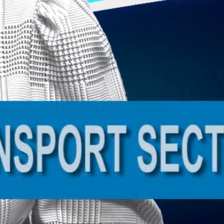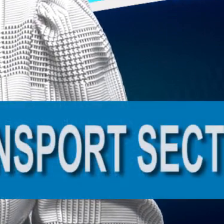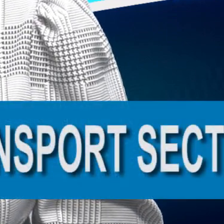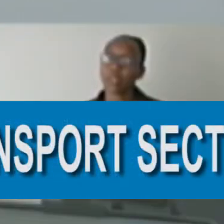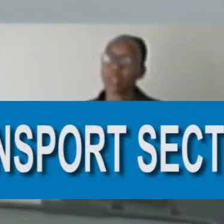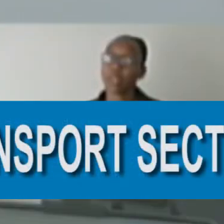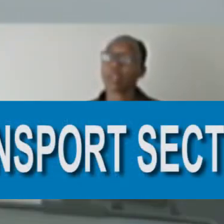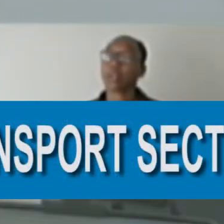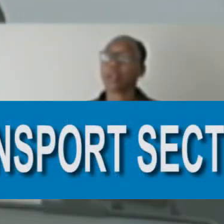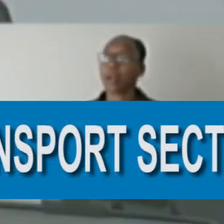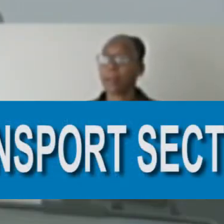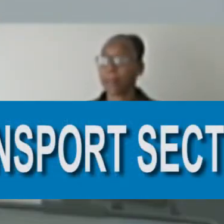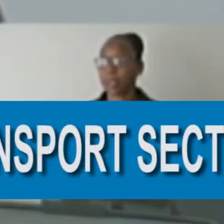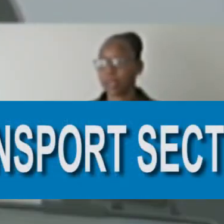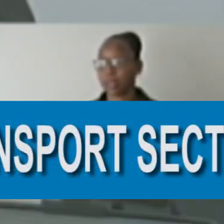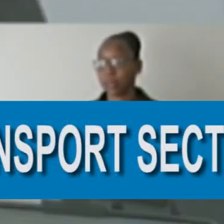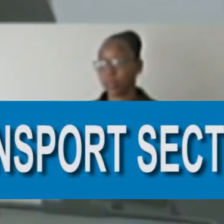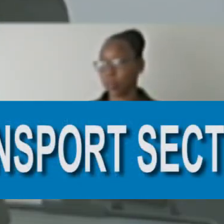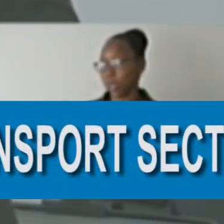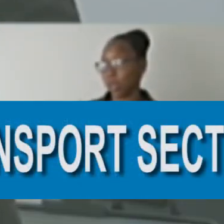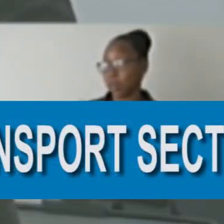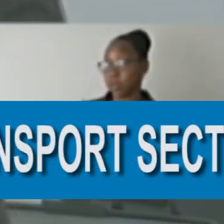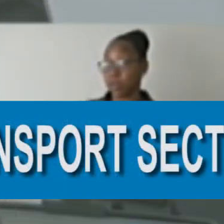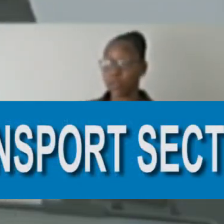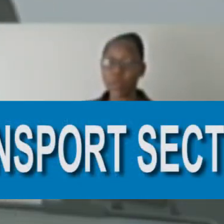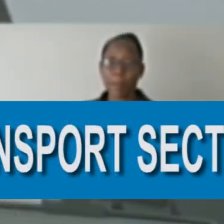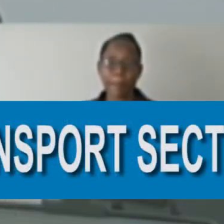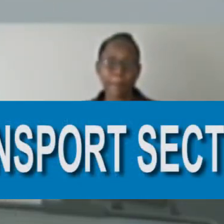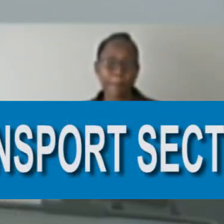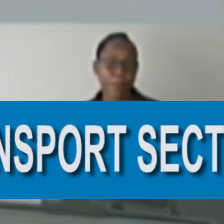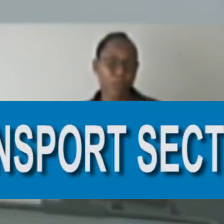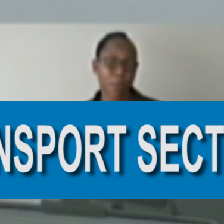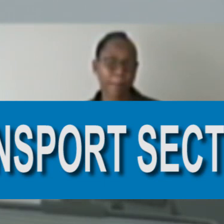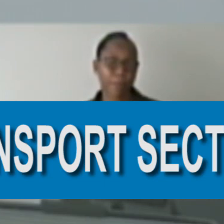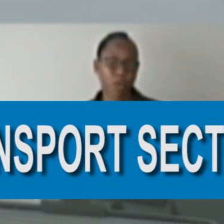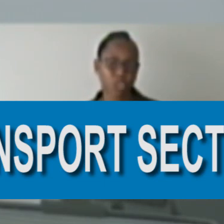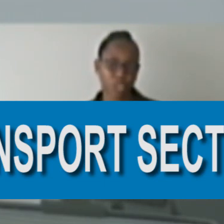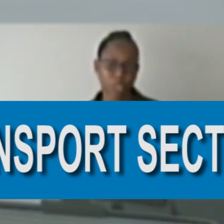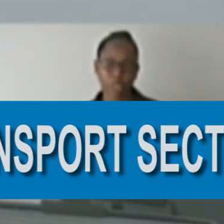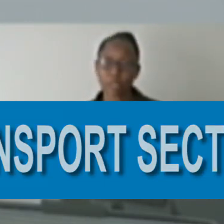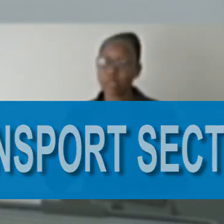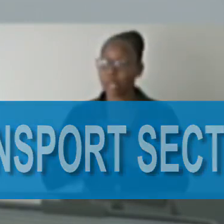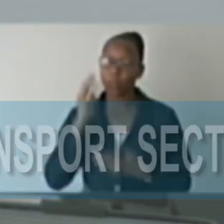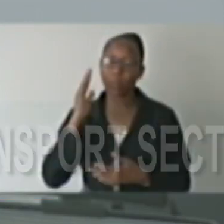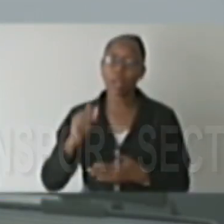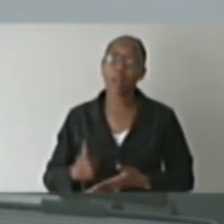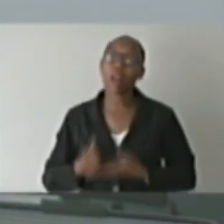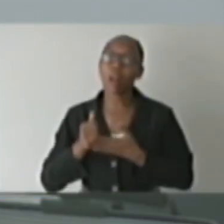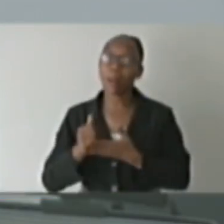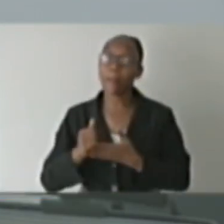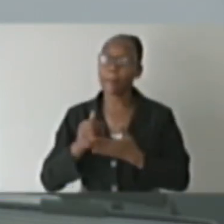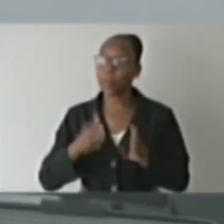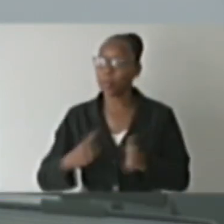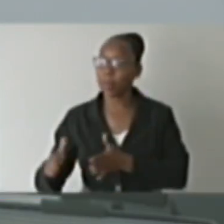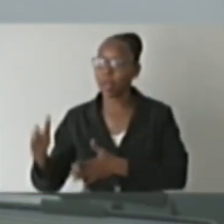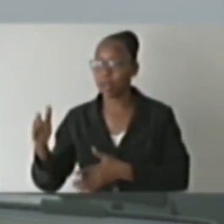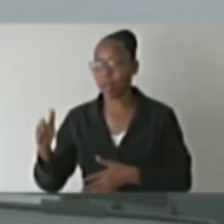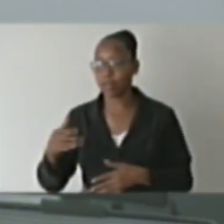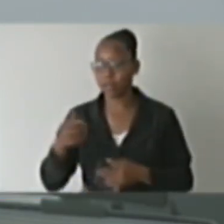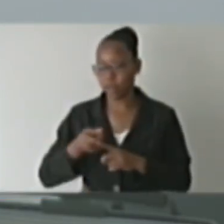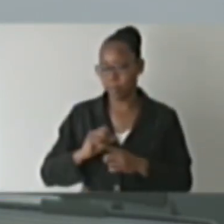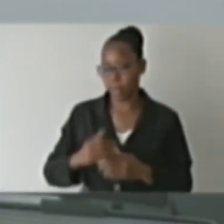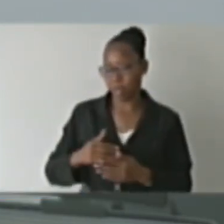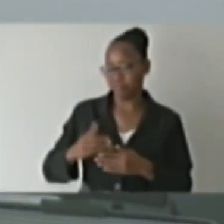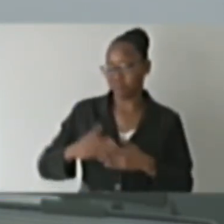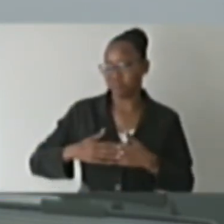Infrastructure Development Minister Honorable Norlan Cox says government will continue to pursue its transformation agenda in